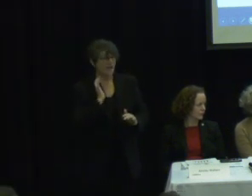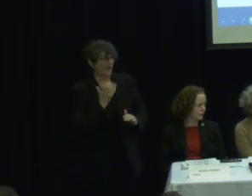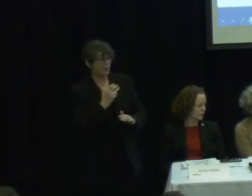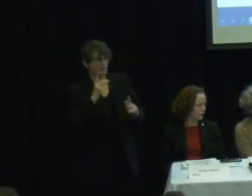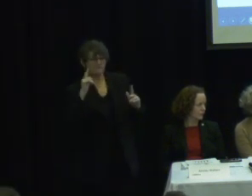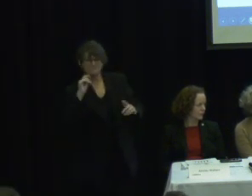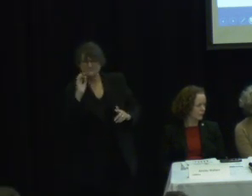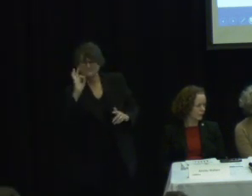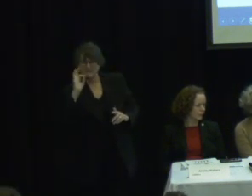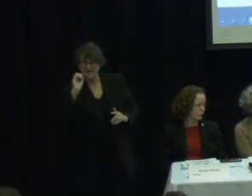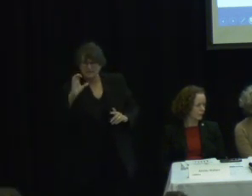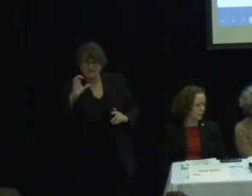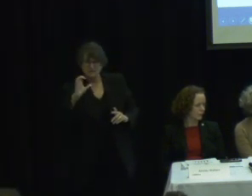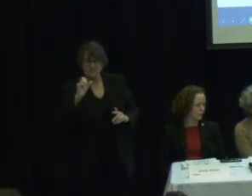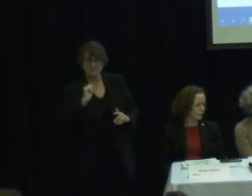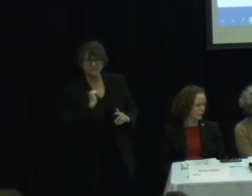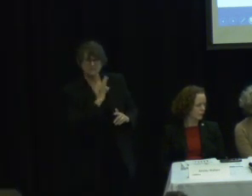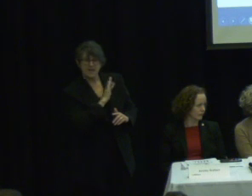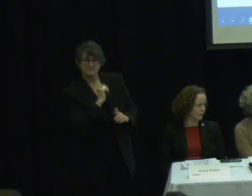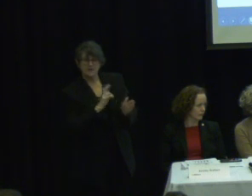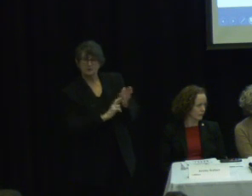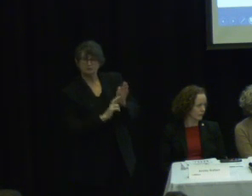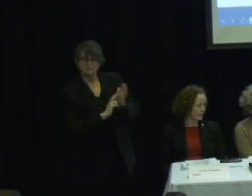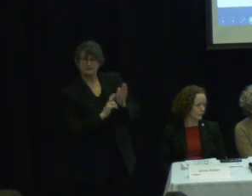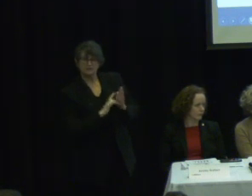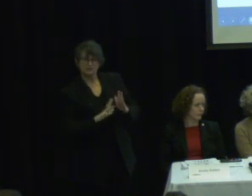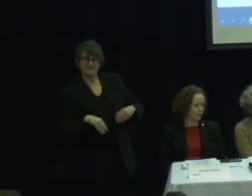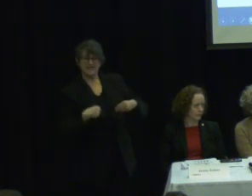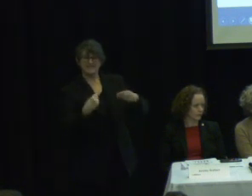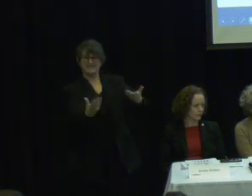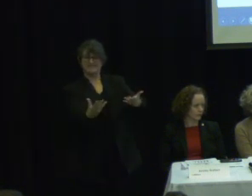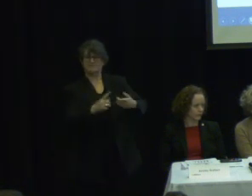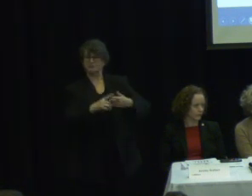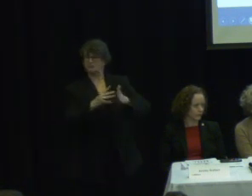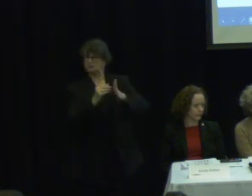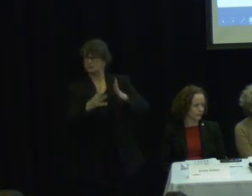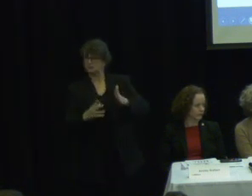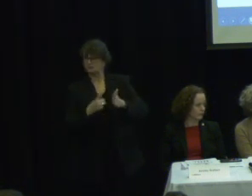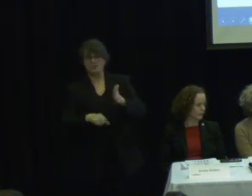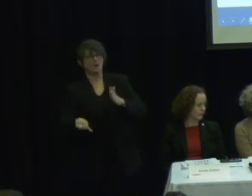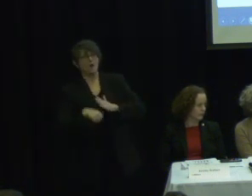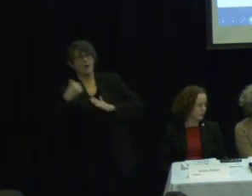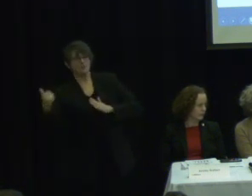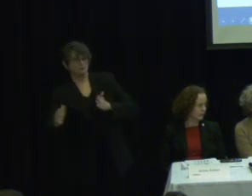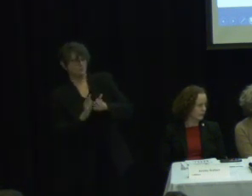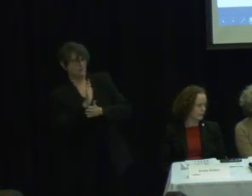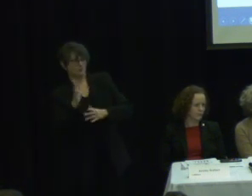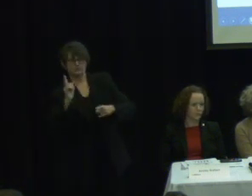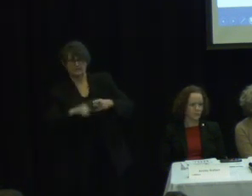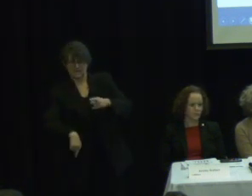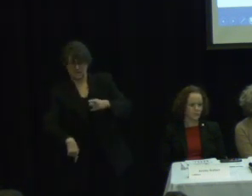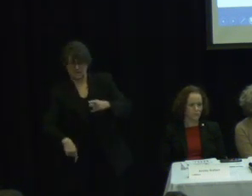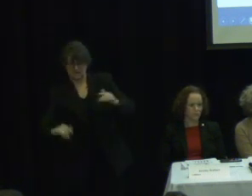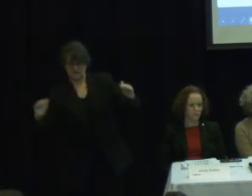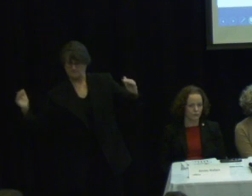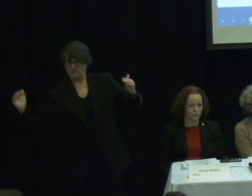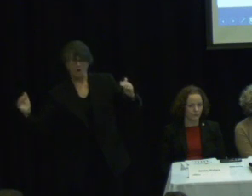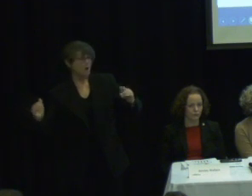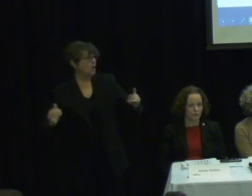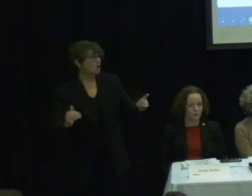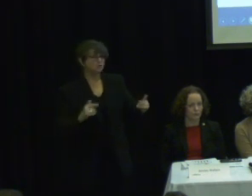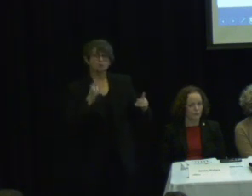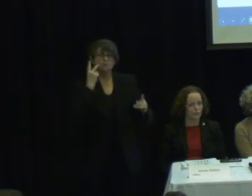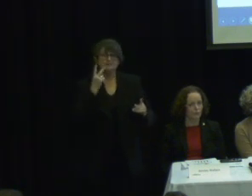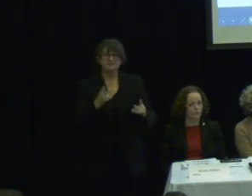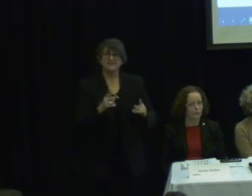through our research that other people can't do. And we now need to push that excellence. So you're going to see a whole series of marketing direction under